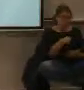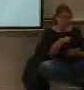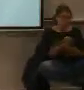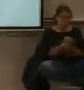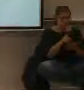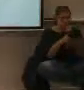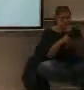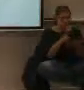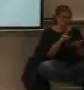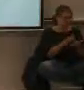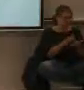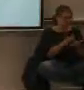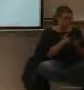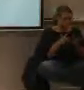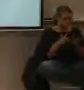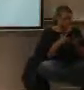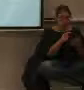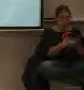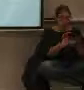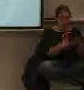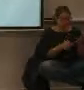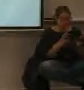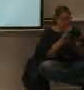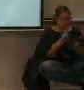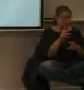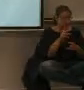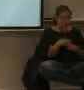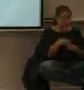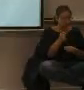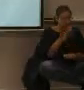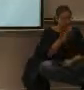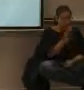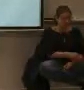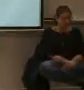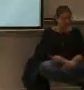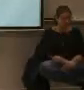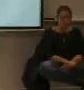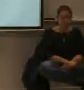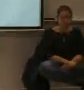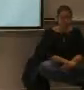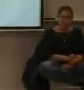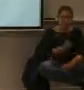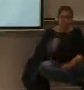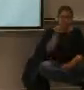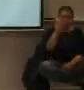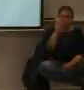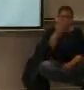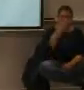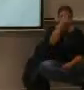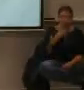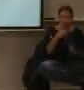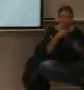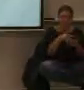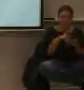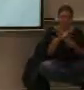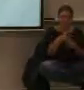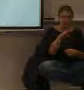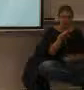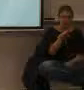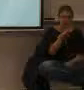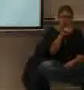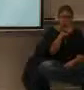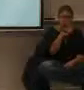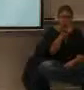use, antibiotics, all of those kinds of things. Yeah. For the guy that did this study at Berkeley, did he find